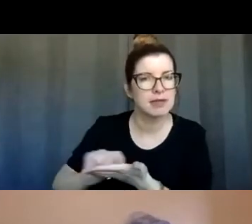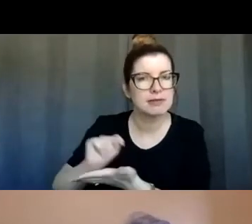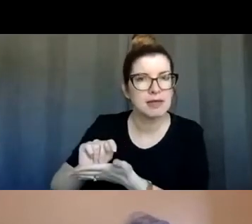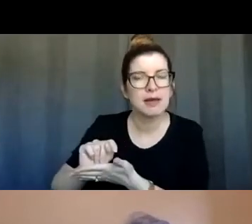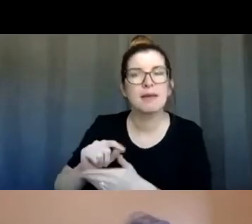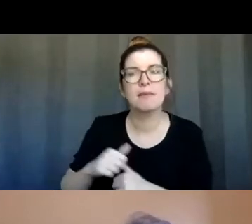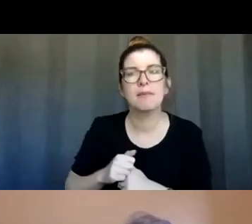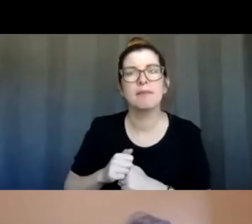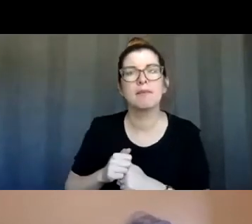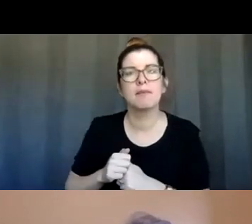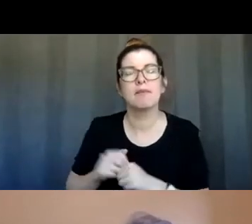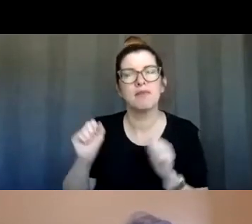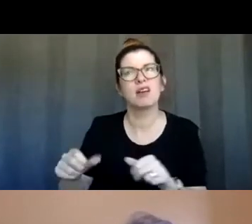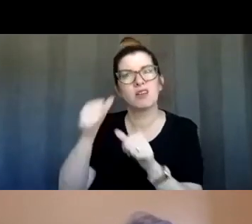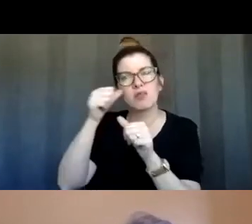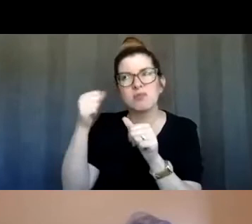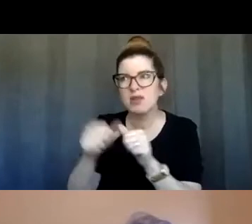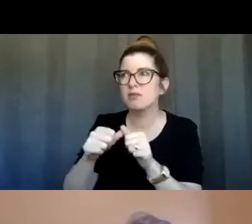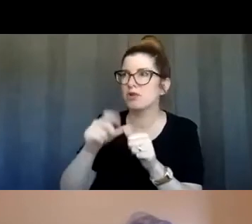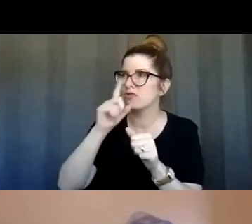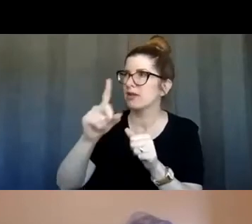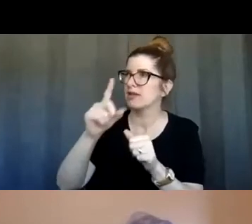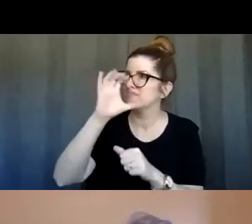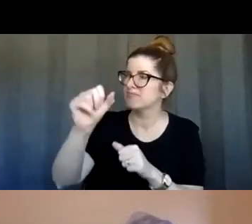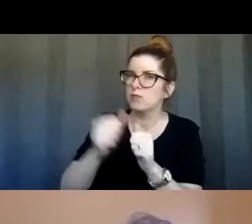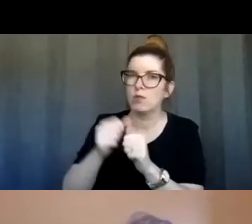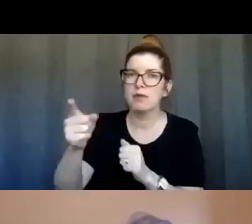remember being engaged with him a lot.